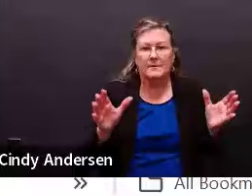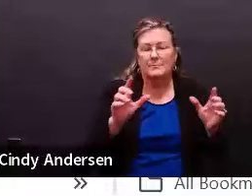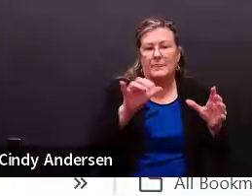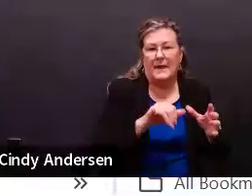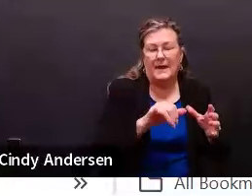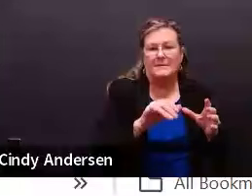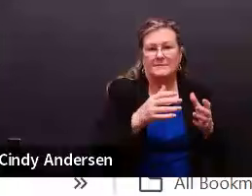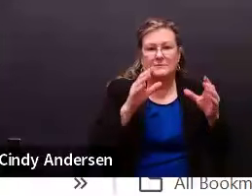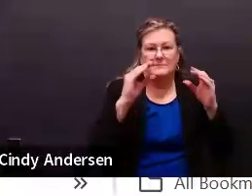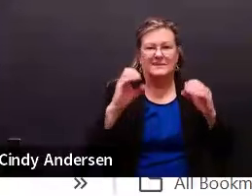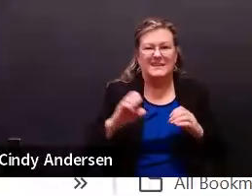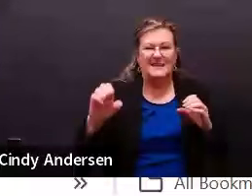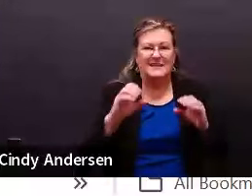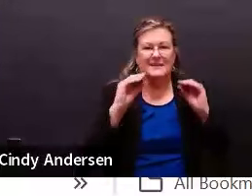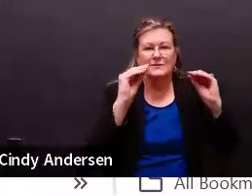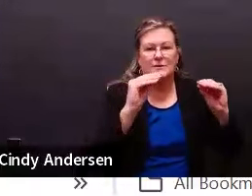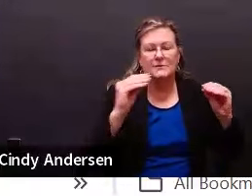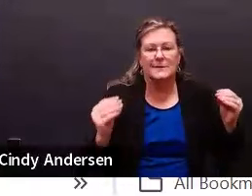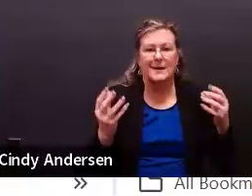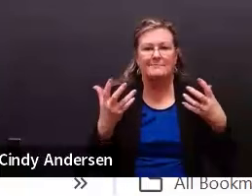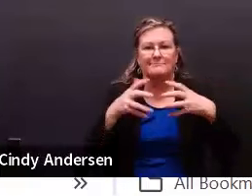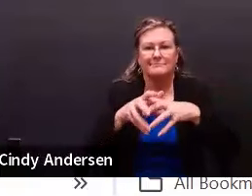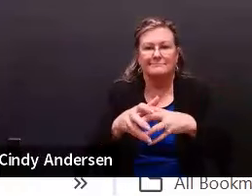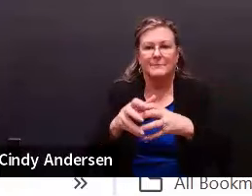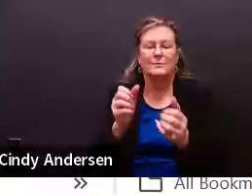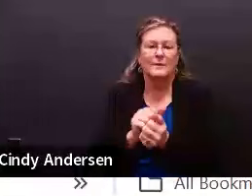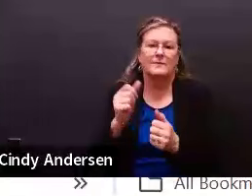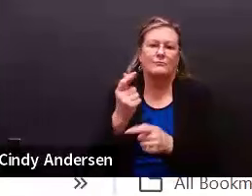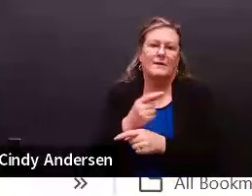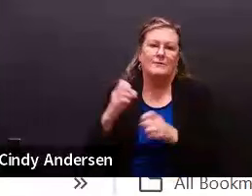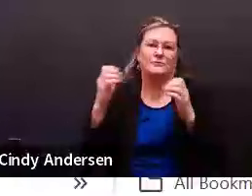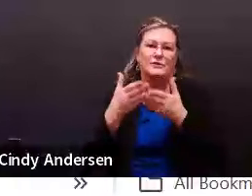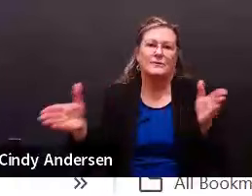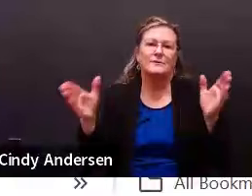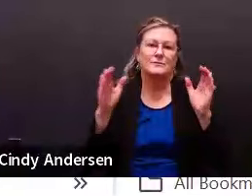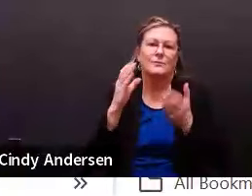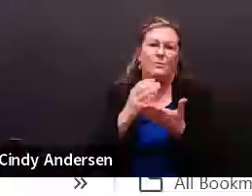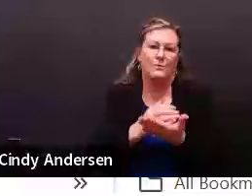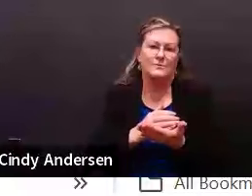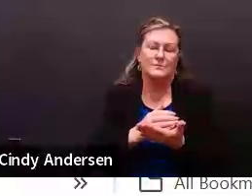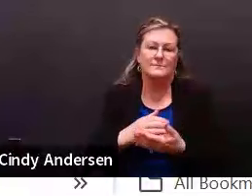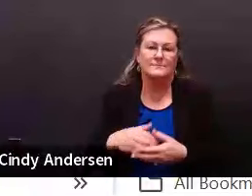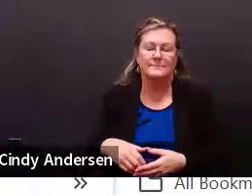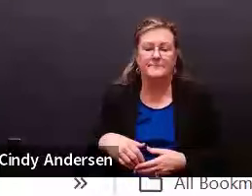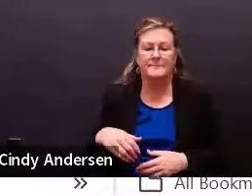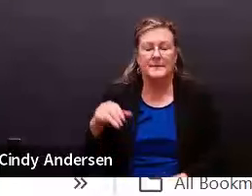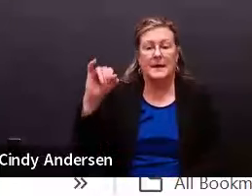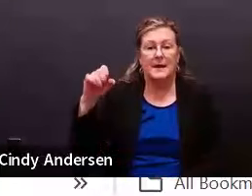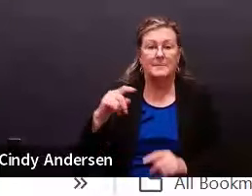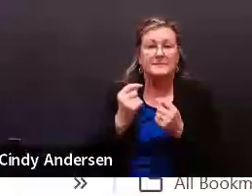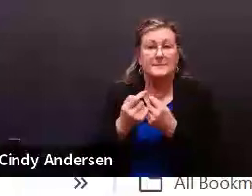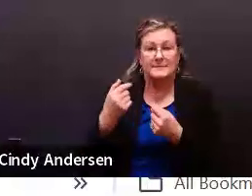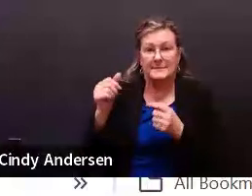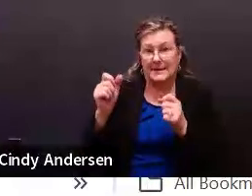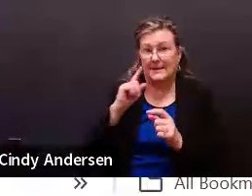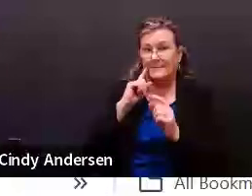ed course, or even just a resource special ed course. So, yep. So, and IEP teams have that